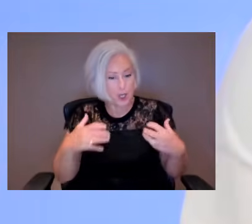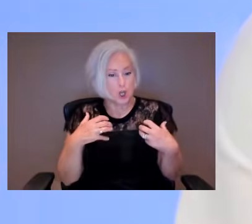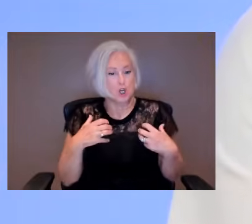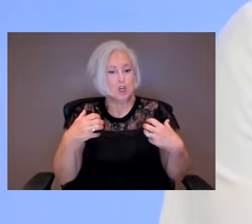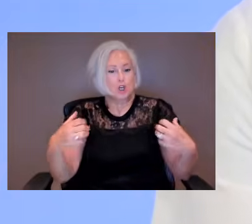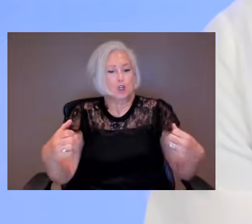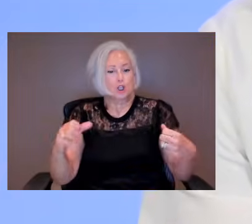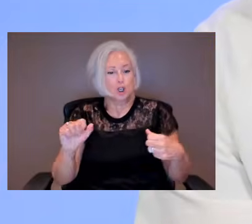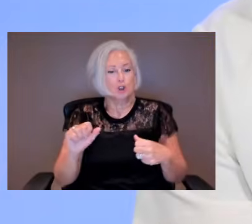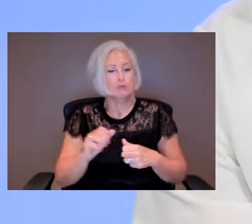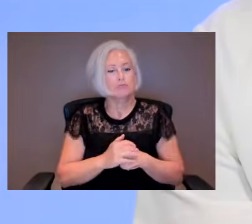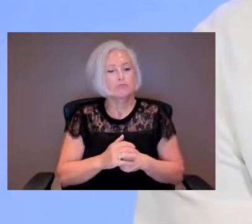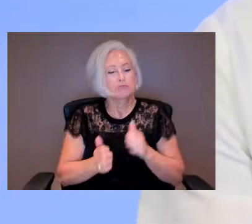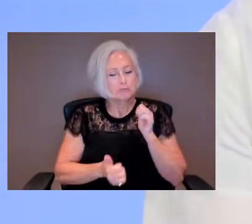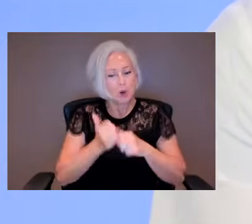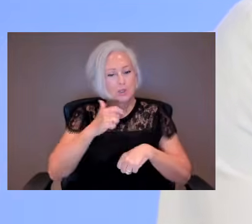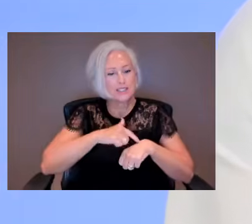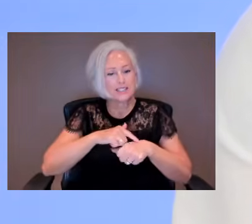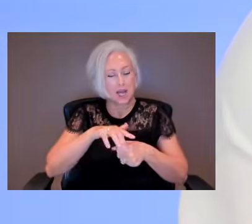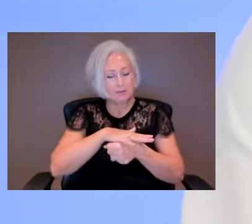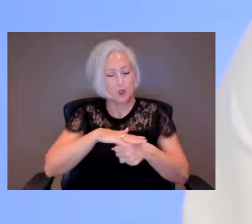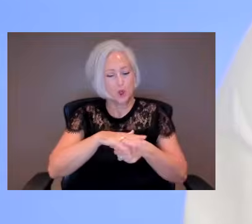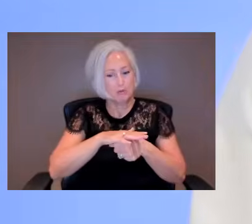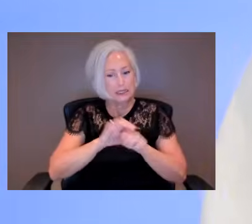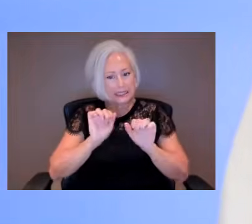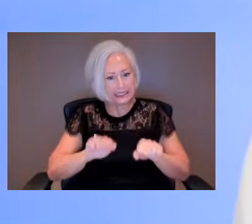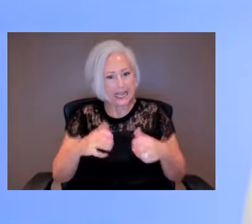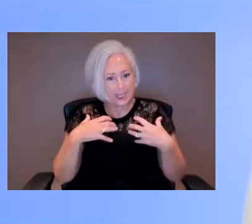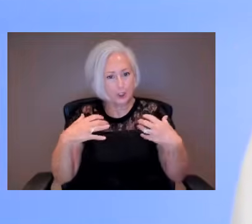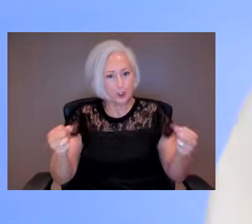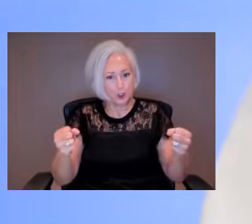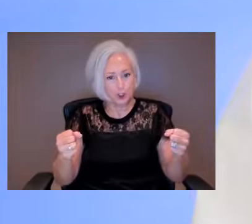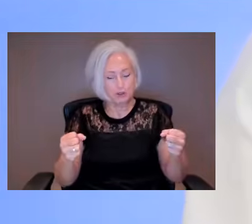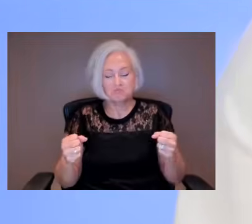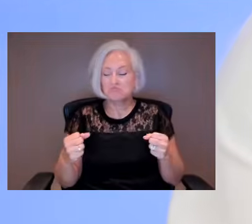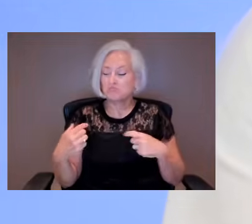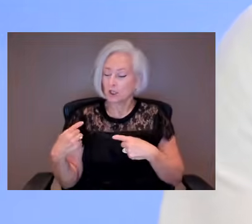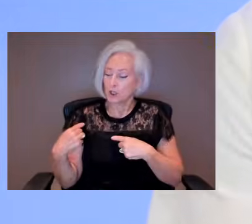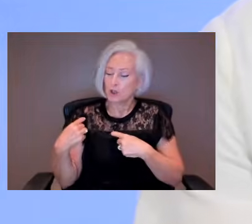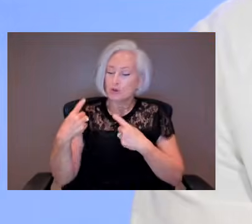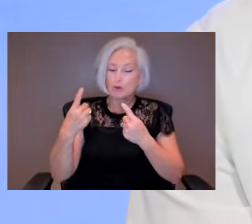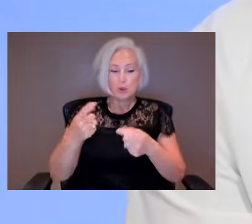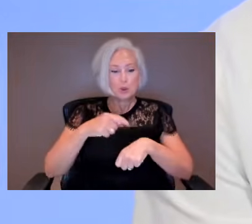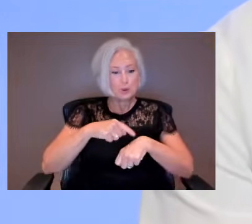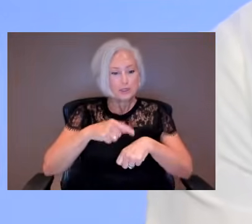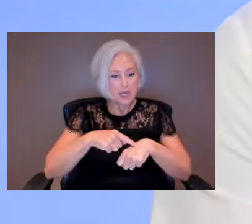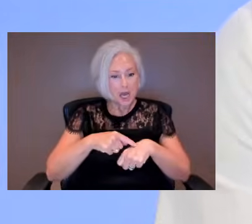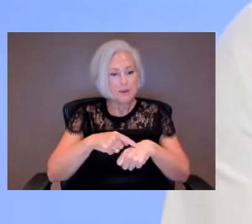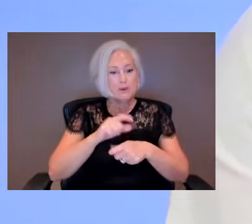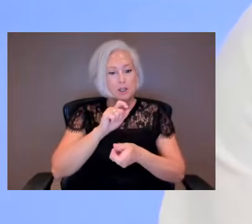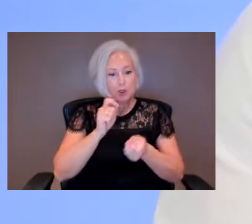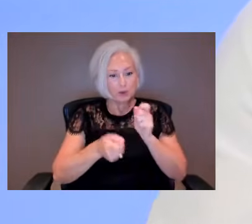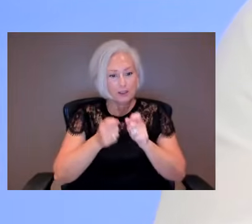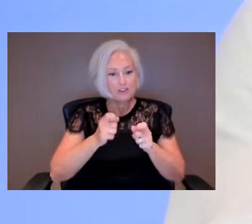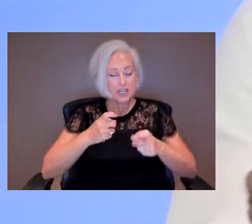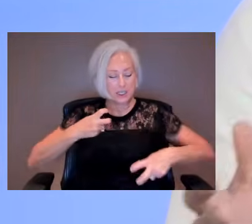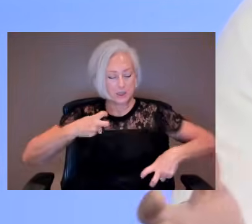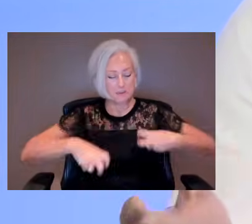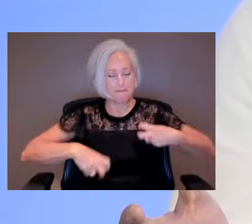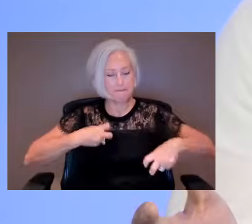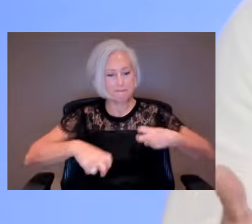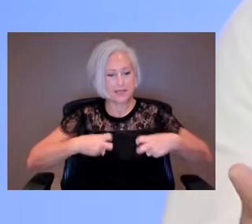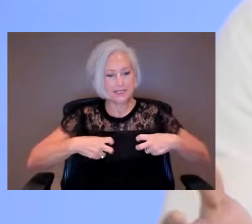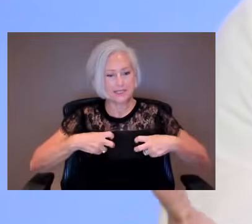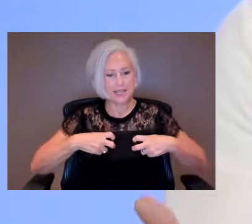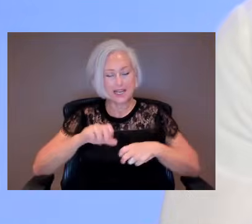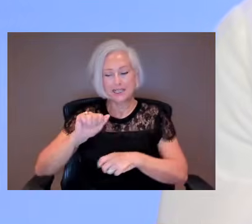curable. We've gone through a little bit of changes through the years in terms of metastatic stage 4 kidney cancer, in terms of the role that